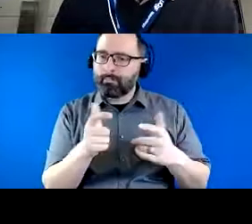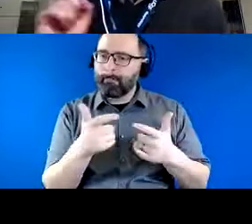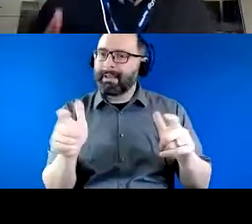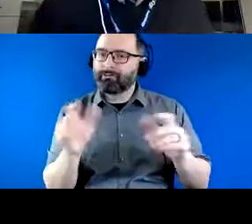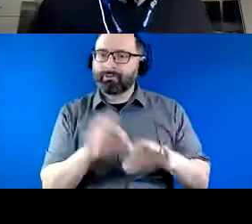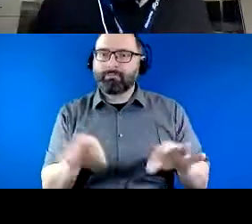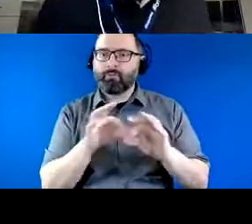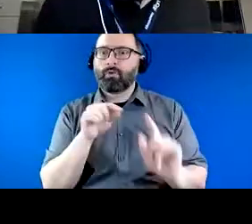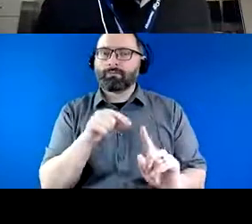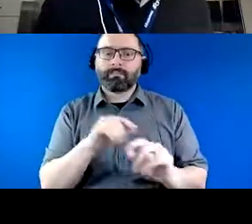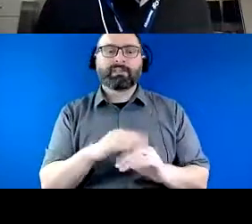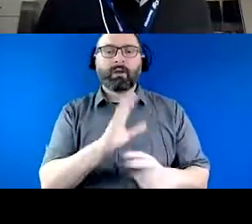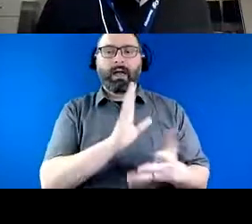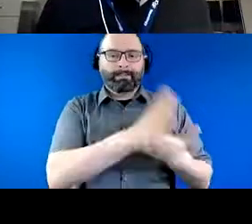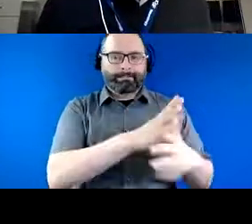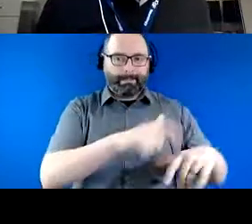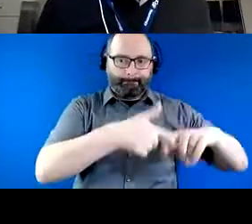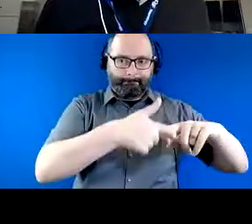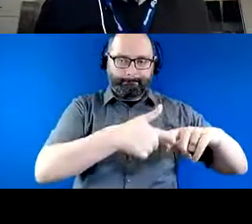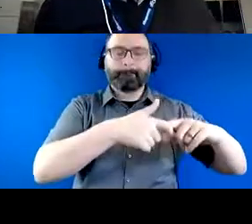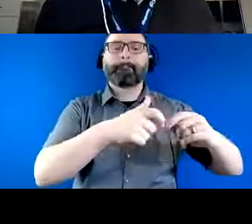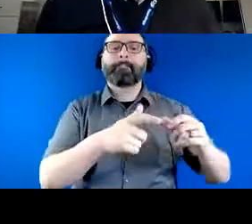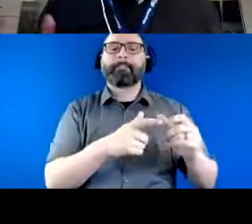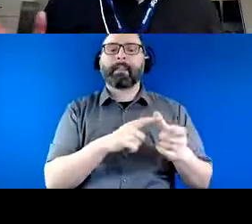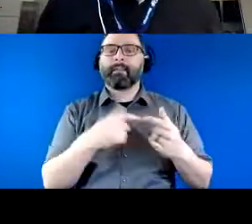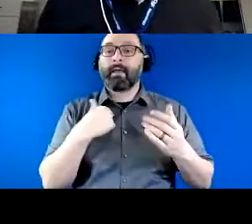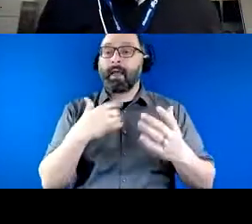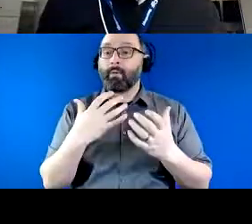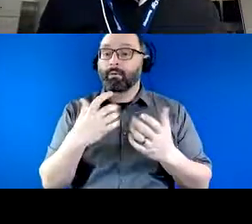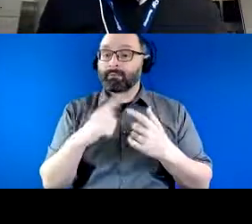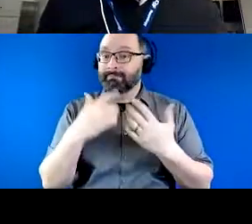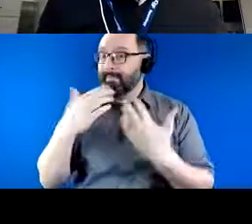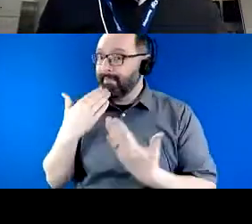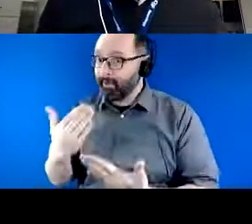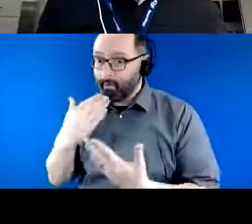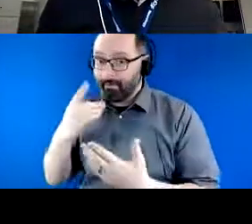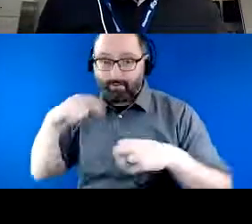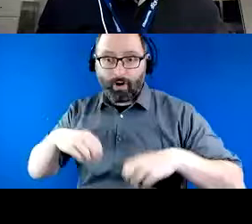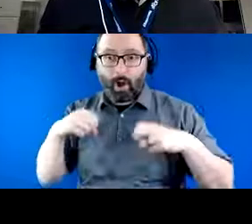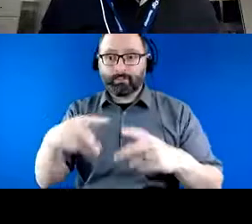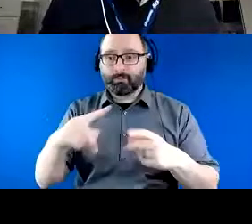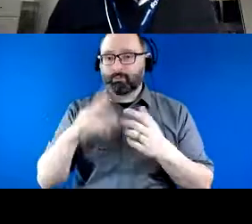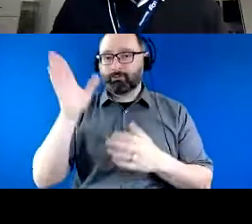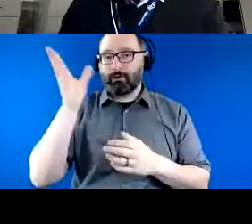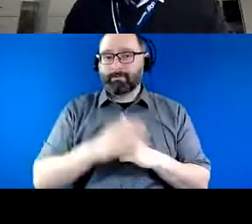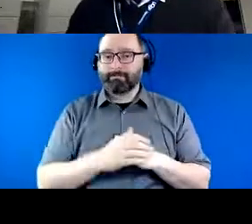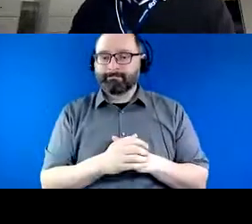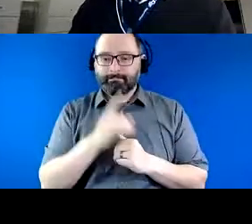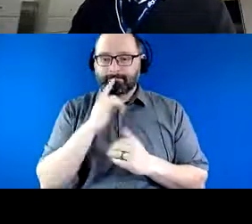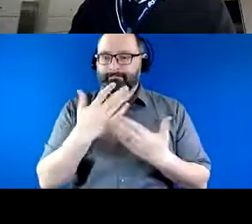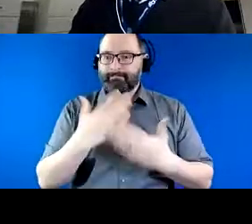importance. So I'm going to stop there. And I want to say thank you again for the opportunity to talk. I'm happy to answer